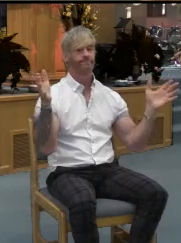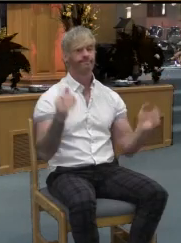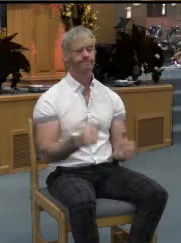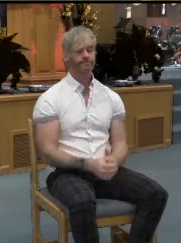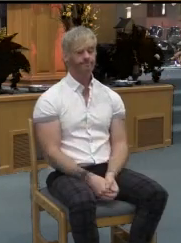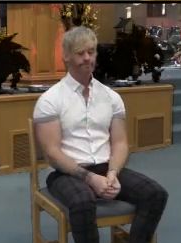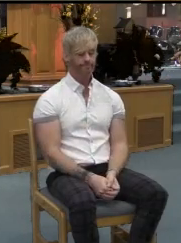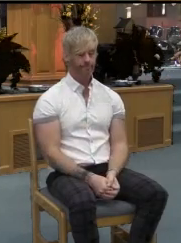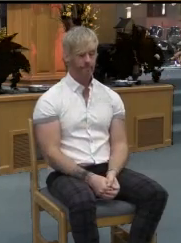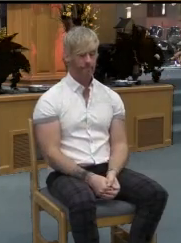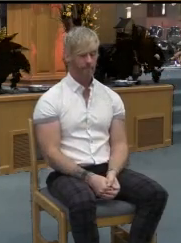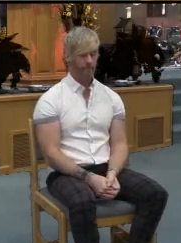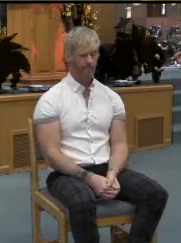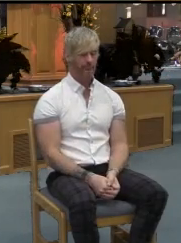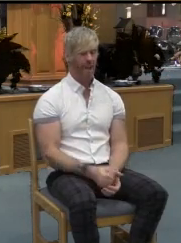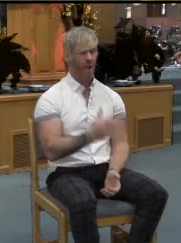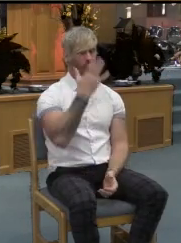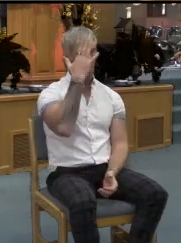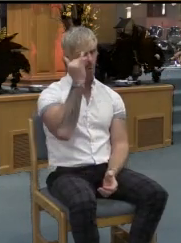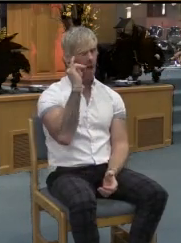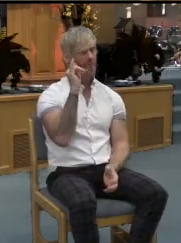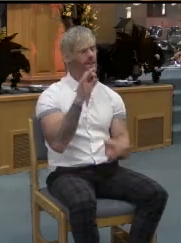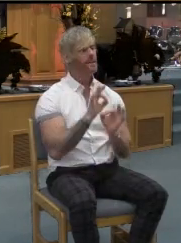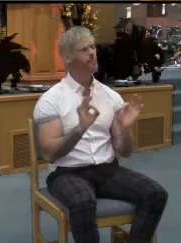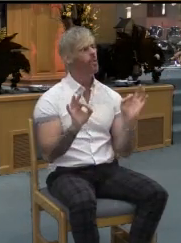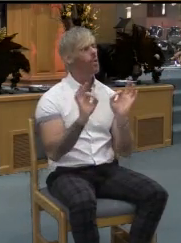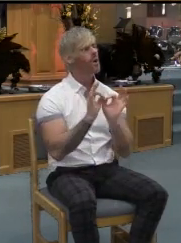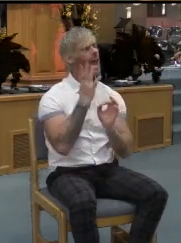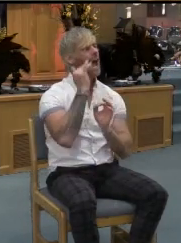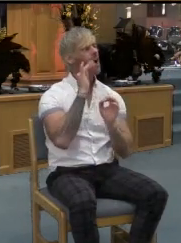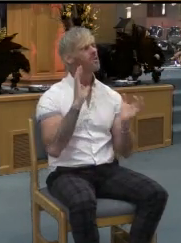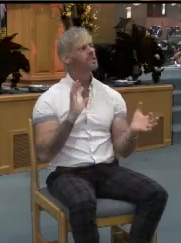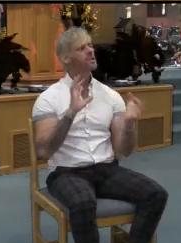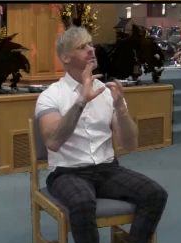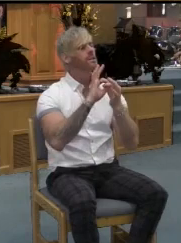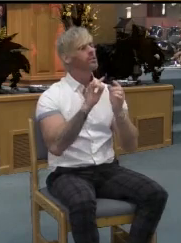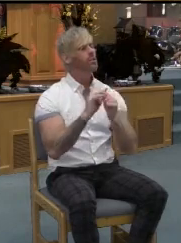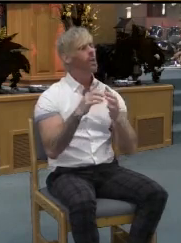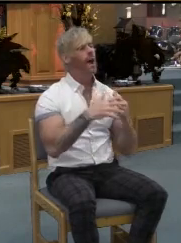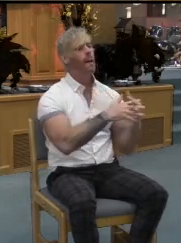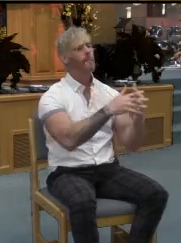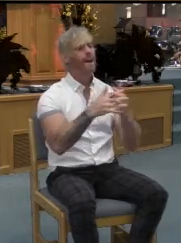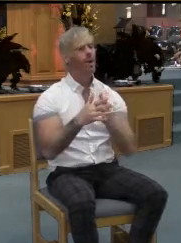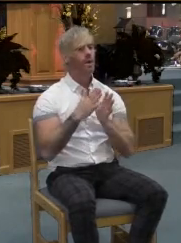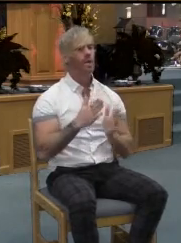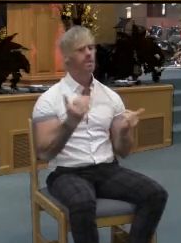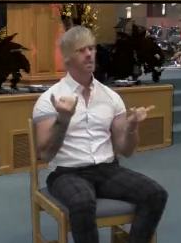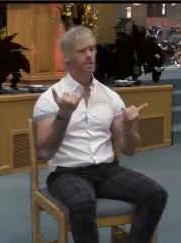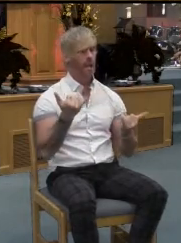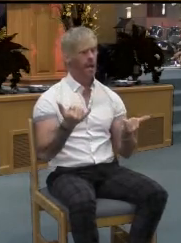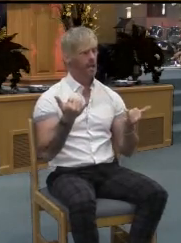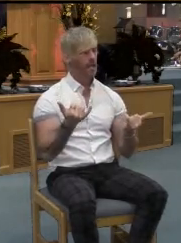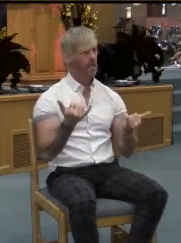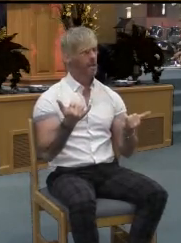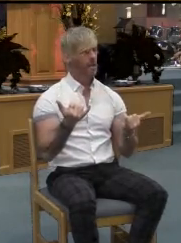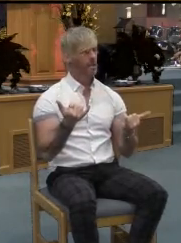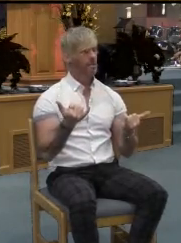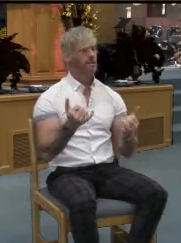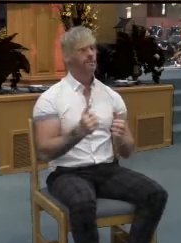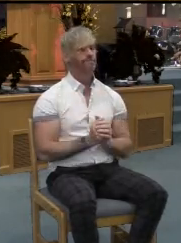Now, why is this important? How does it relate to the mindset of Americans today? It's like it's a